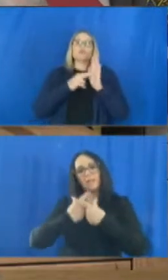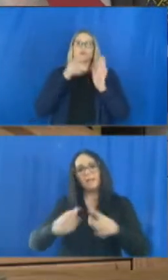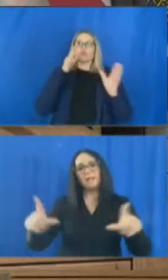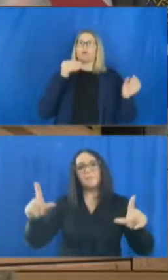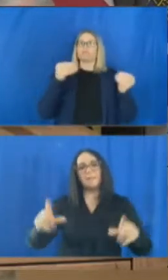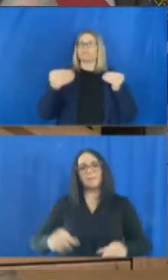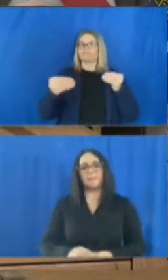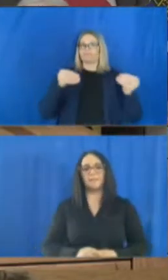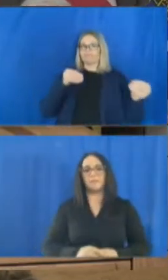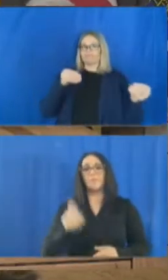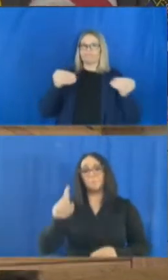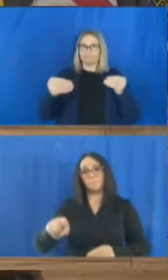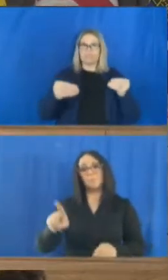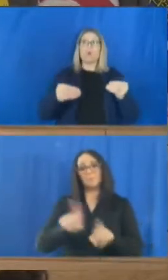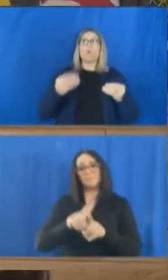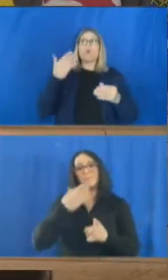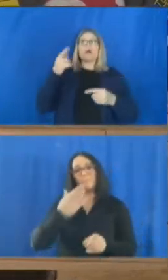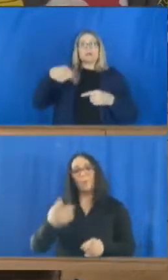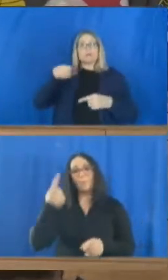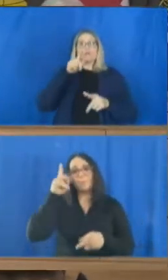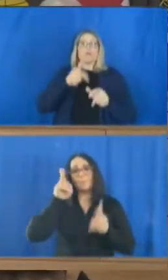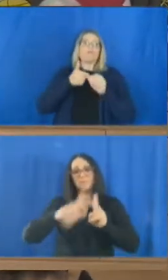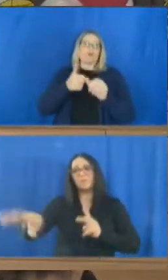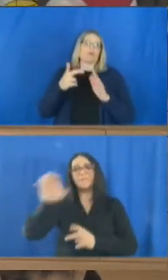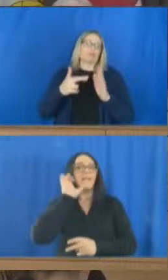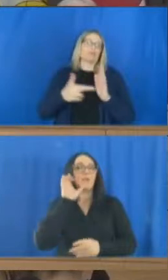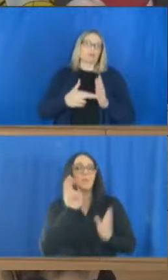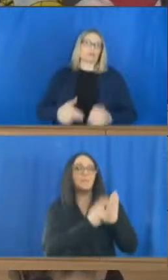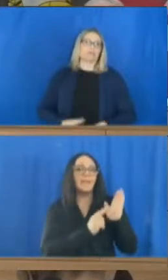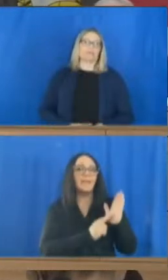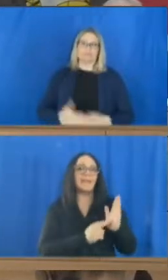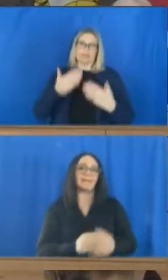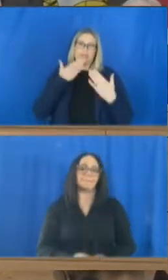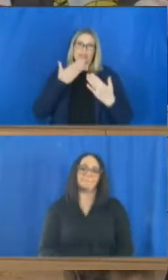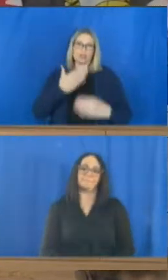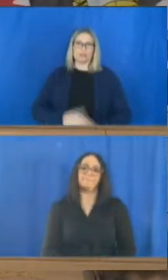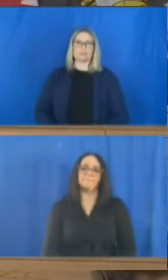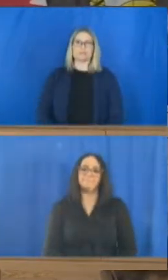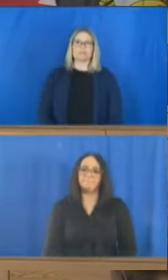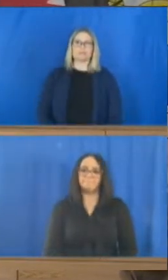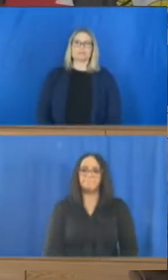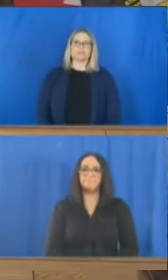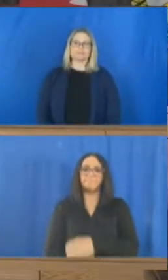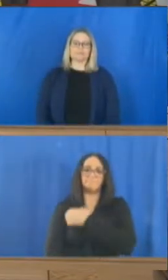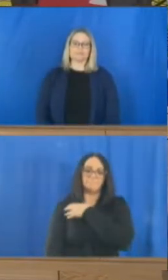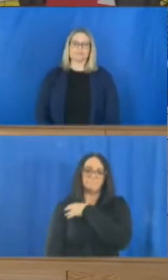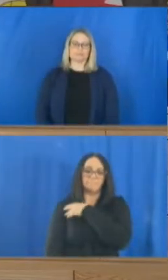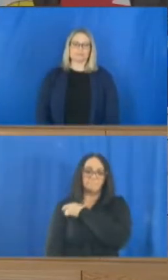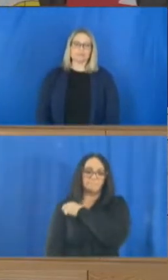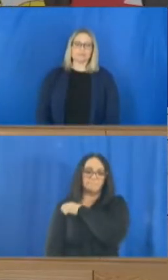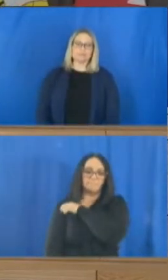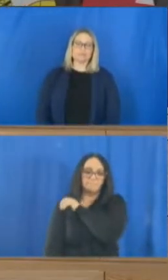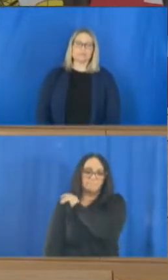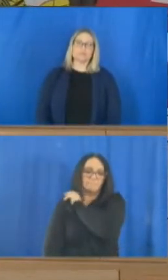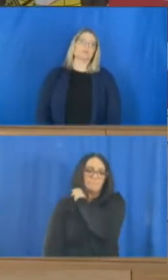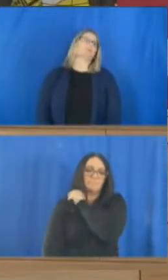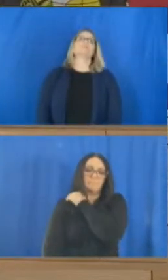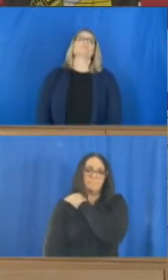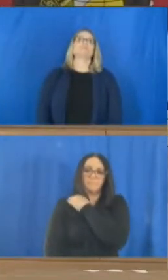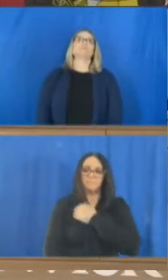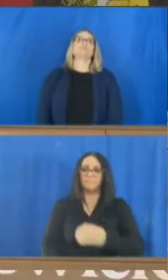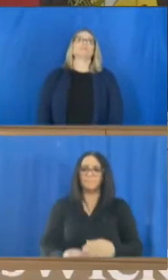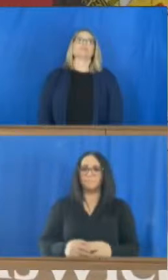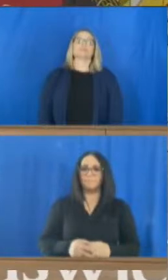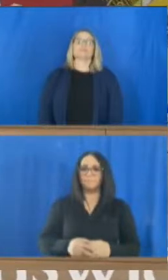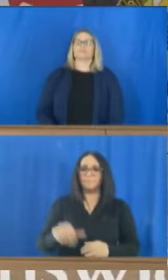Bonjour, une question pour Madame Russell. J'aimerais savoir combien d'hospitalisations on attend pour le